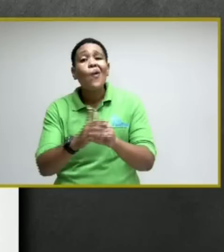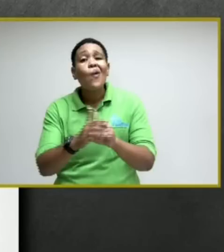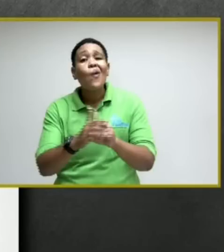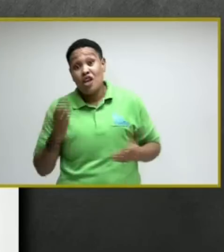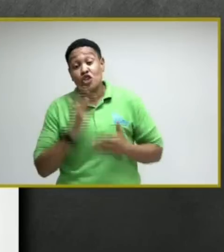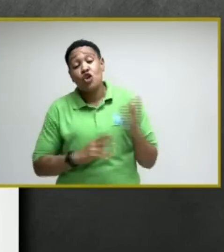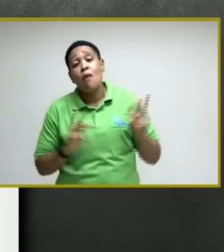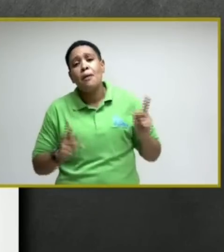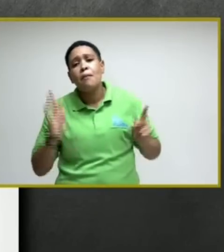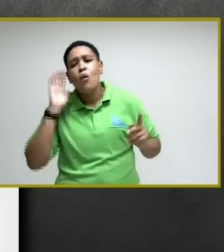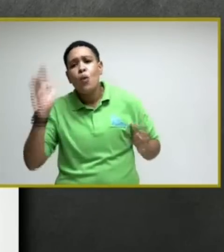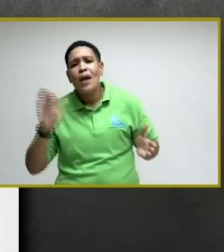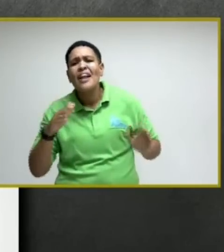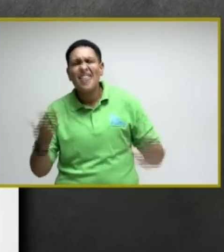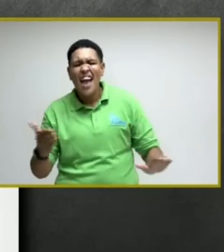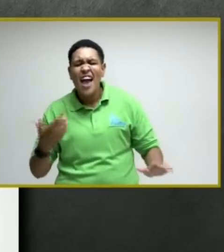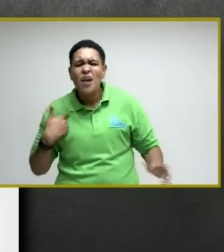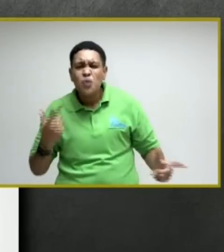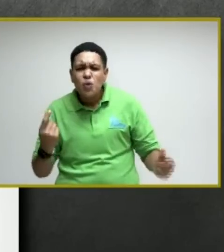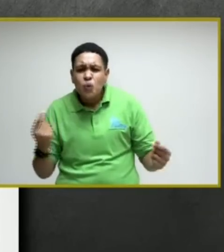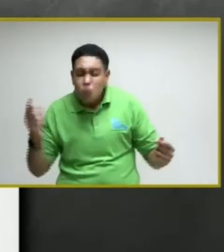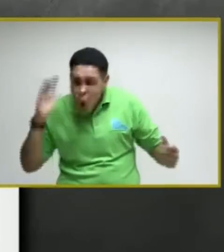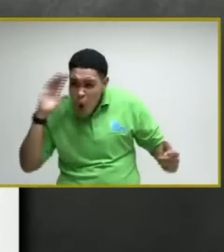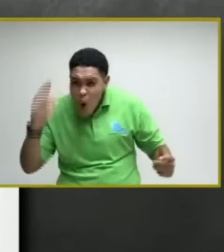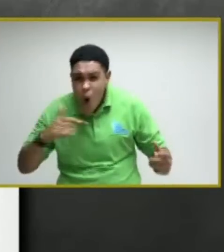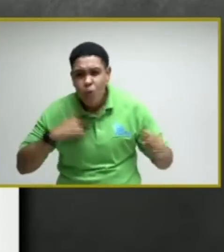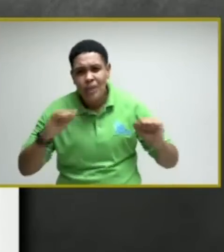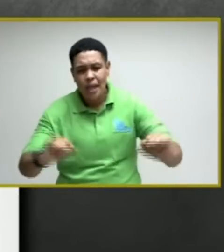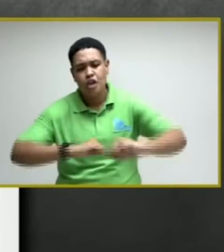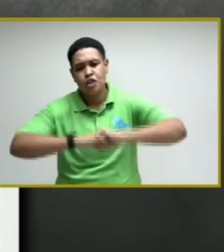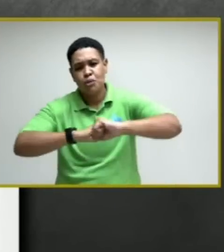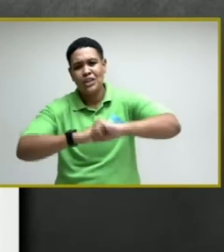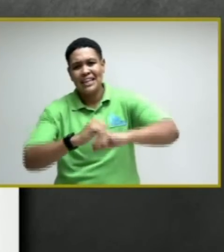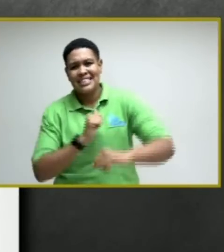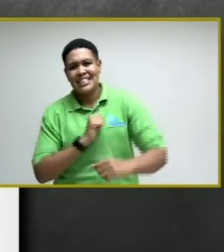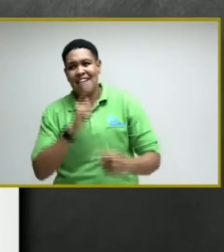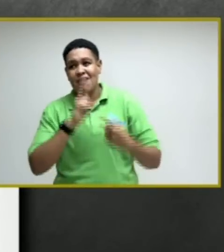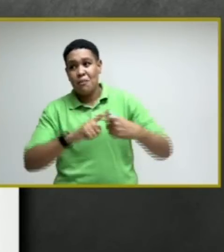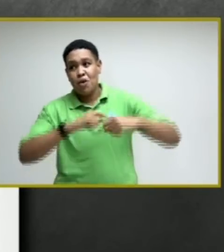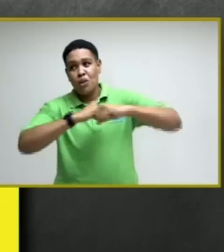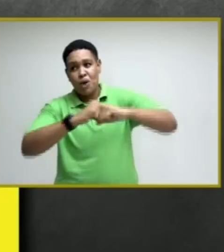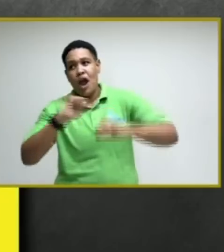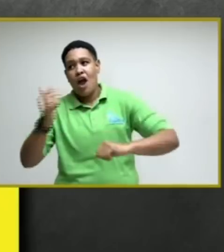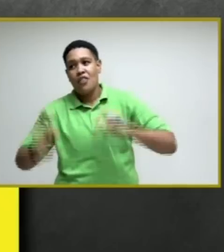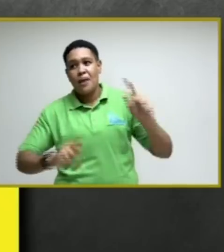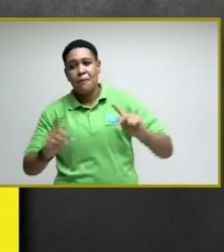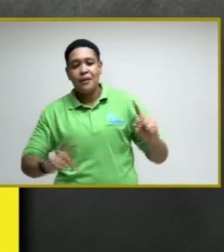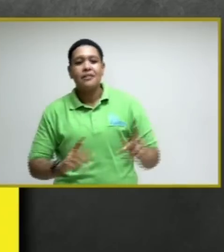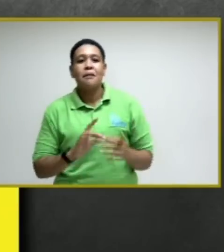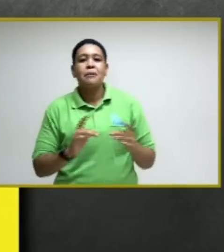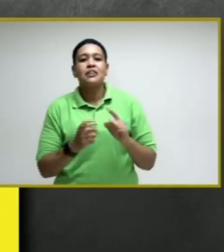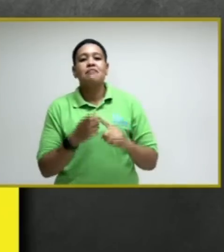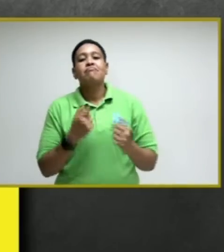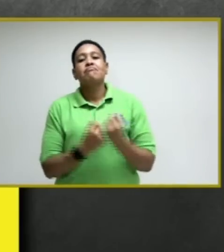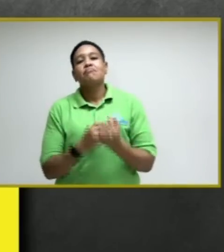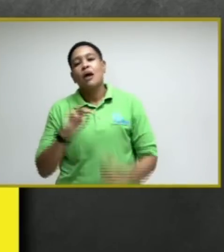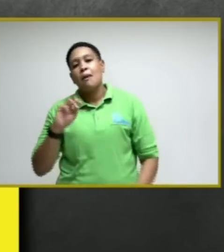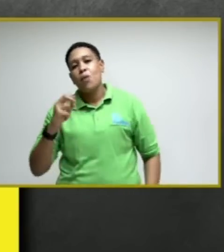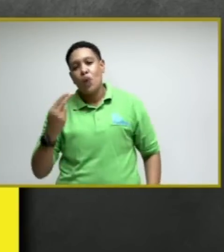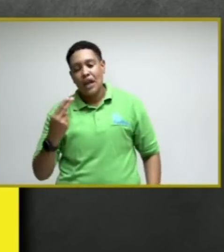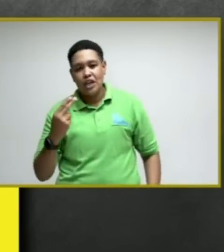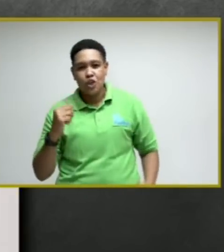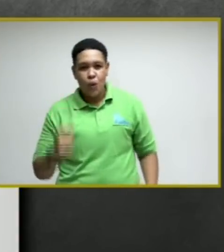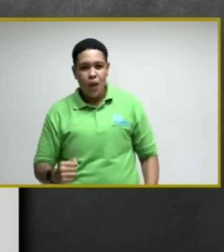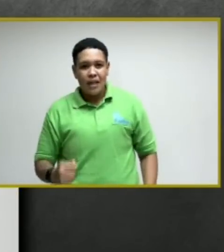die. Let's do all we can to protect ourselves and to protect others. A message endorsed by the Ministry of Health